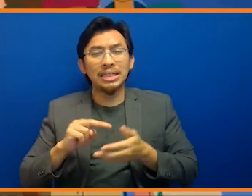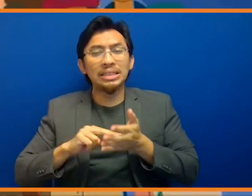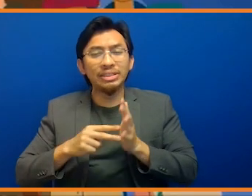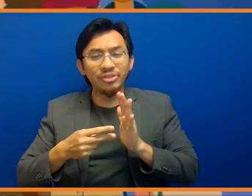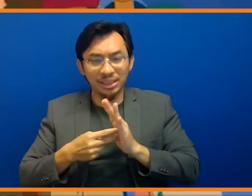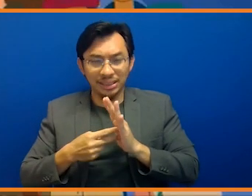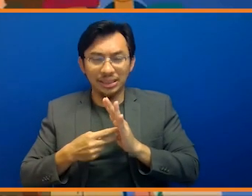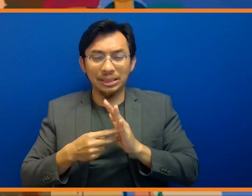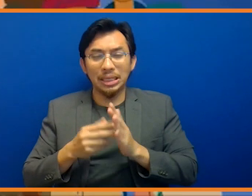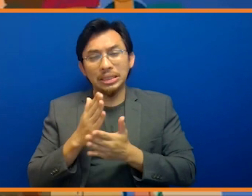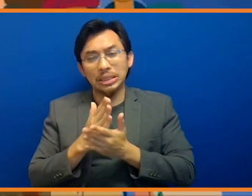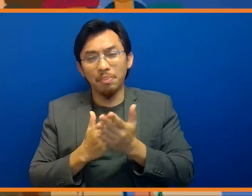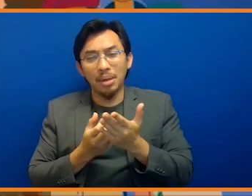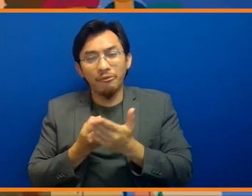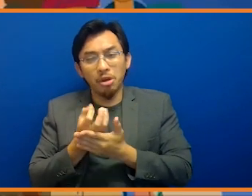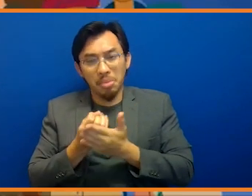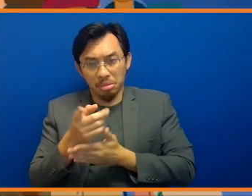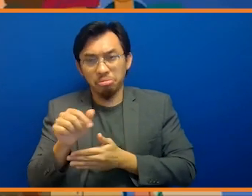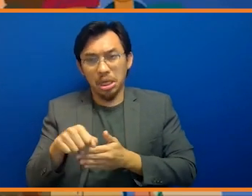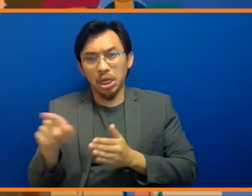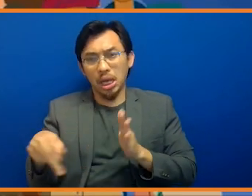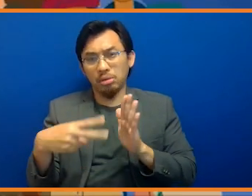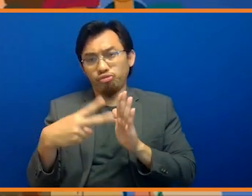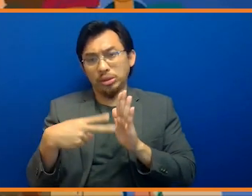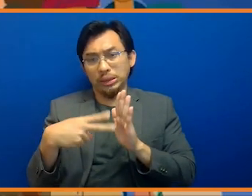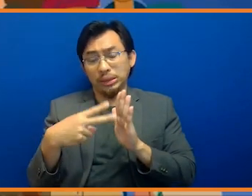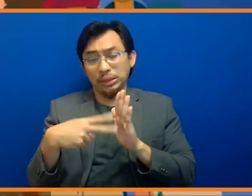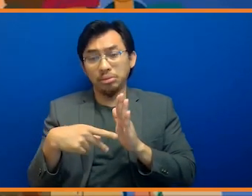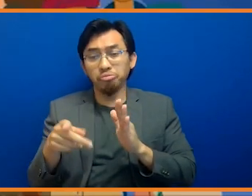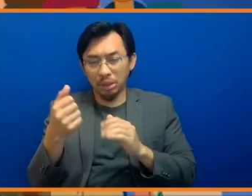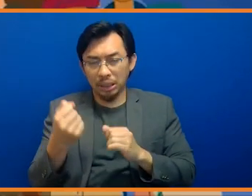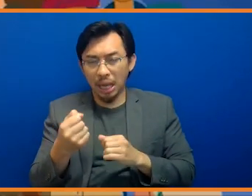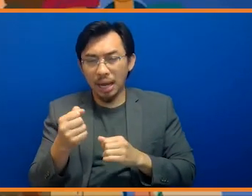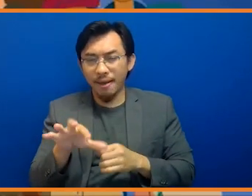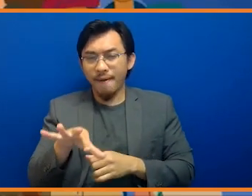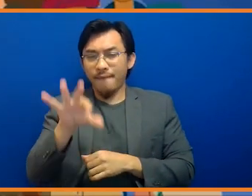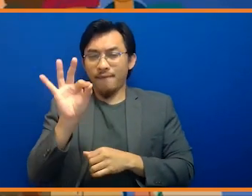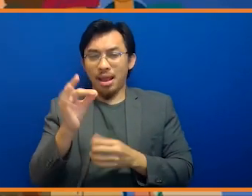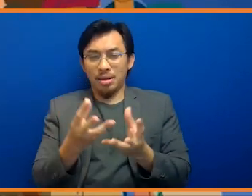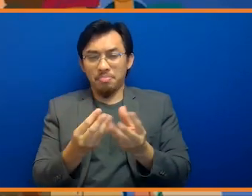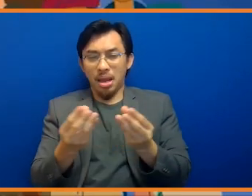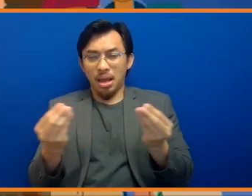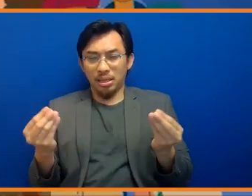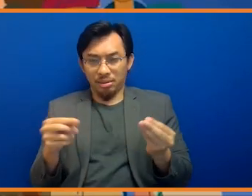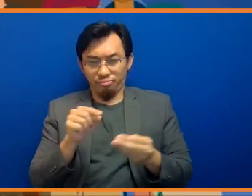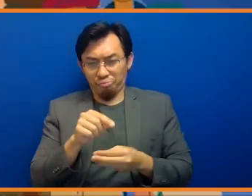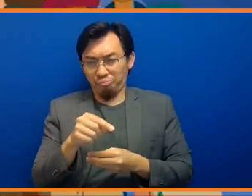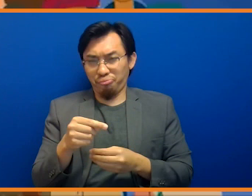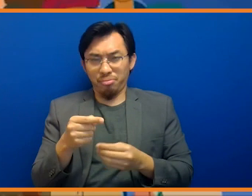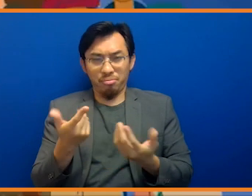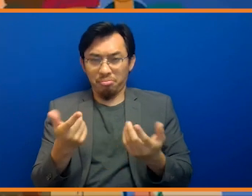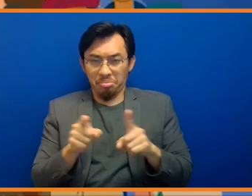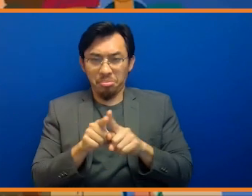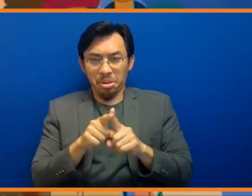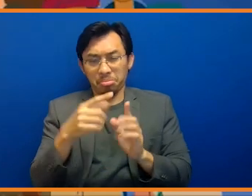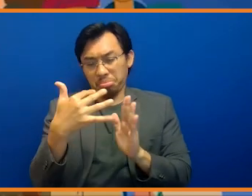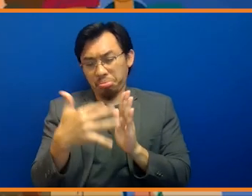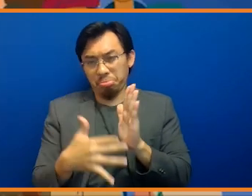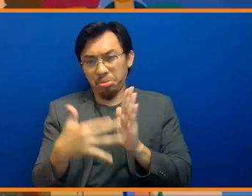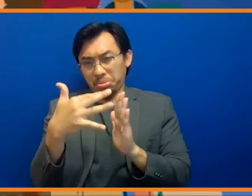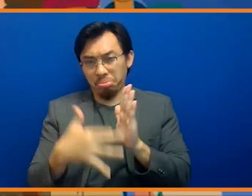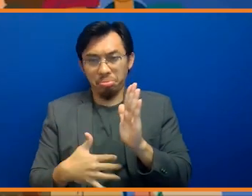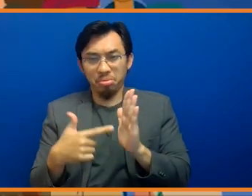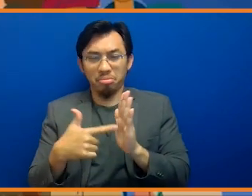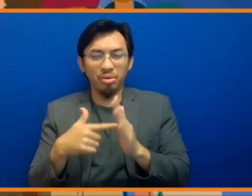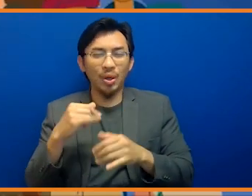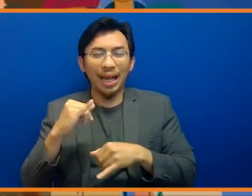definition or some information you can also read. You can find in many other resources nowadays from